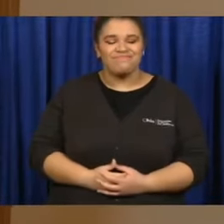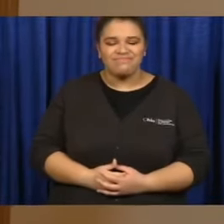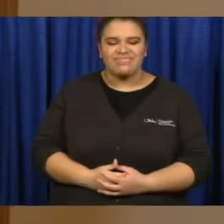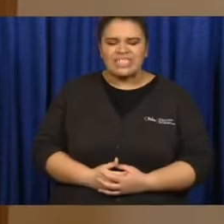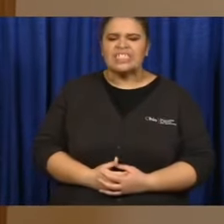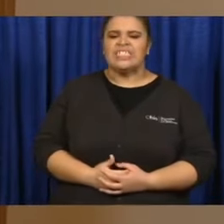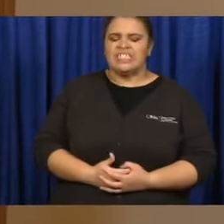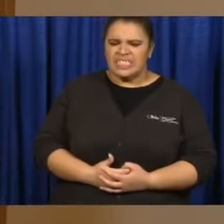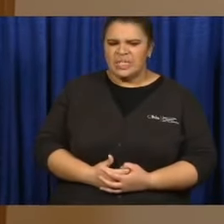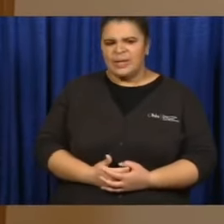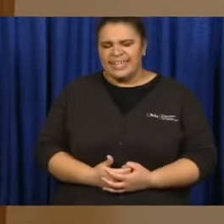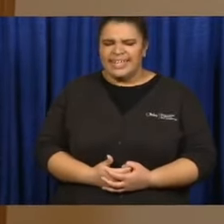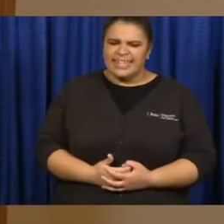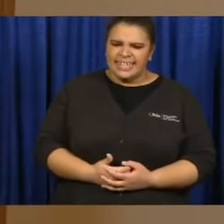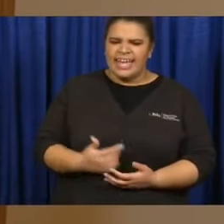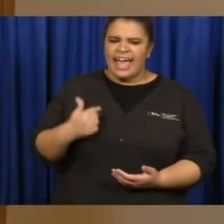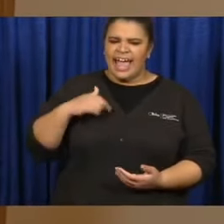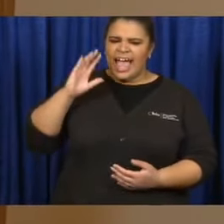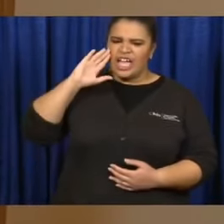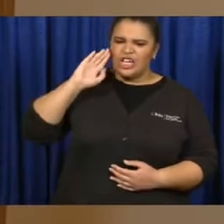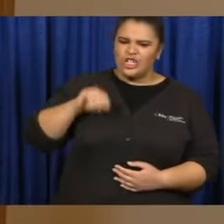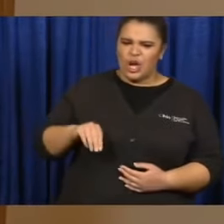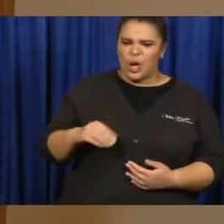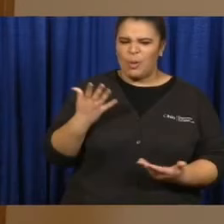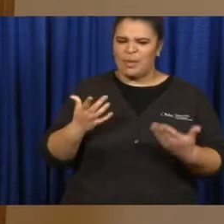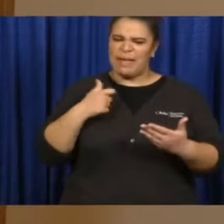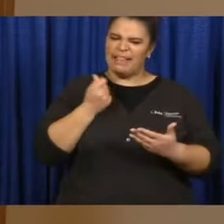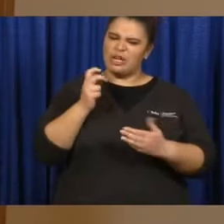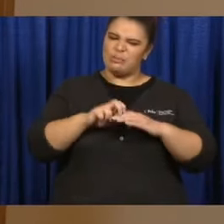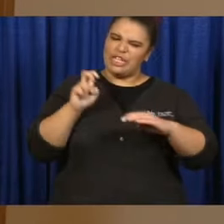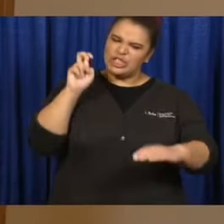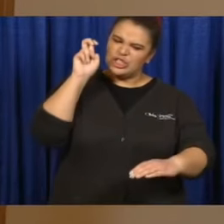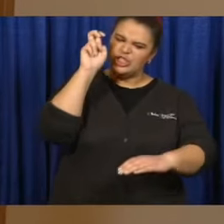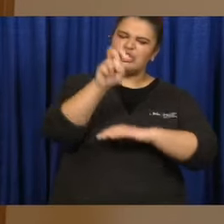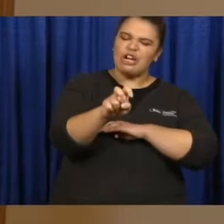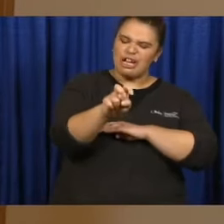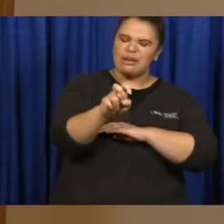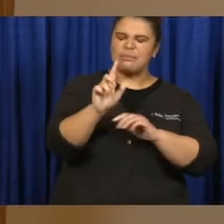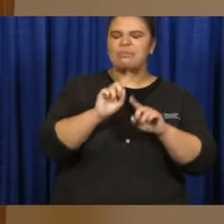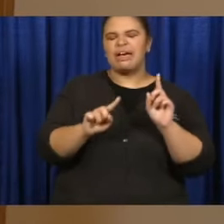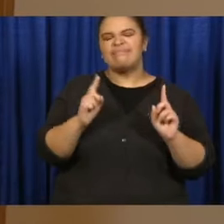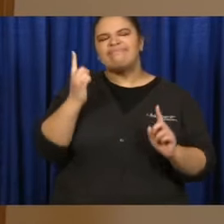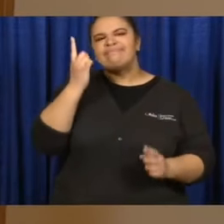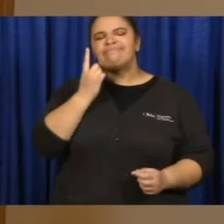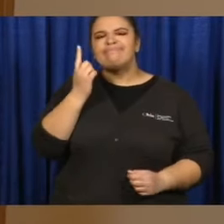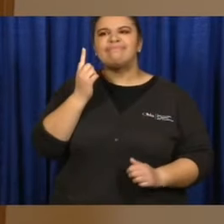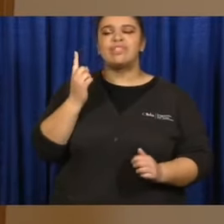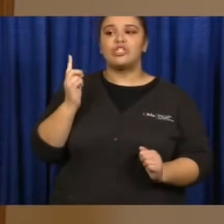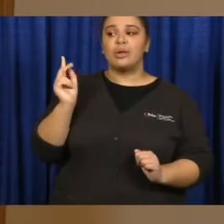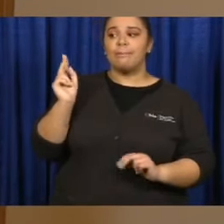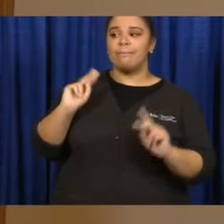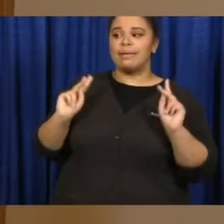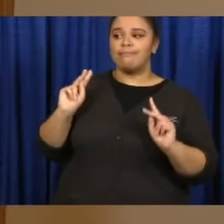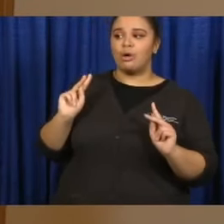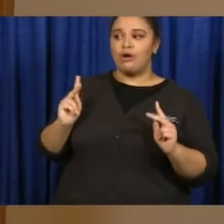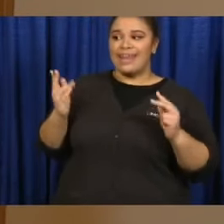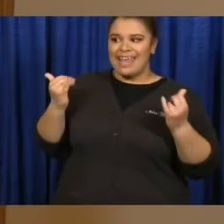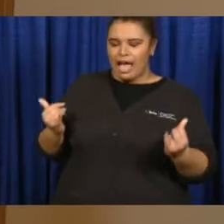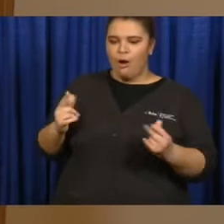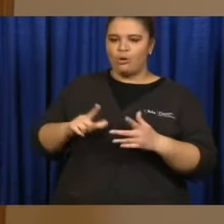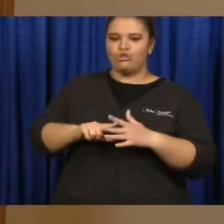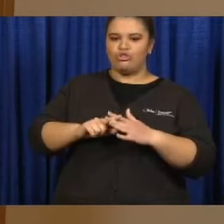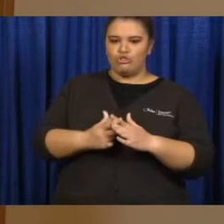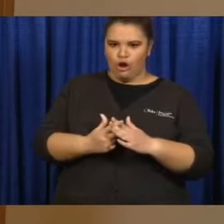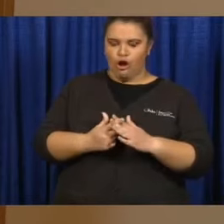is in some ways putting the cart in front of the horse, but should people prepare that their everyday lives will look a lot the same when we're